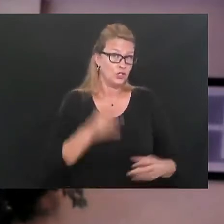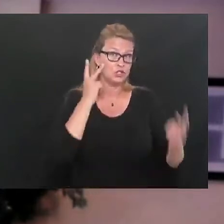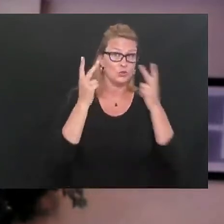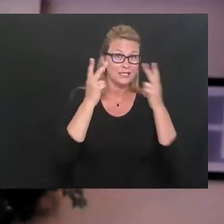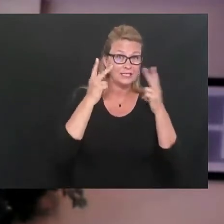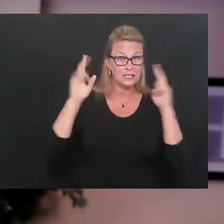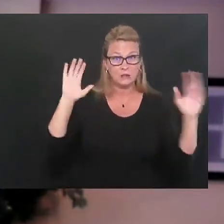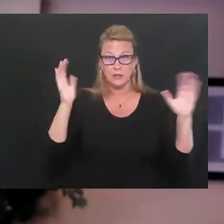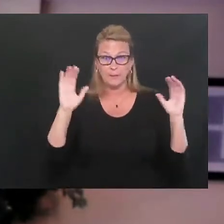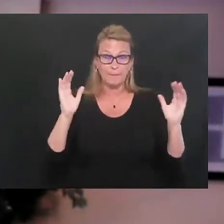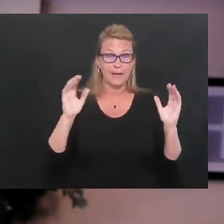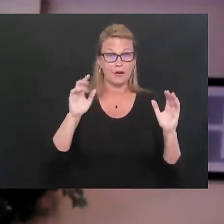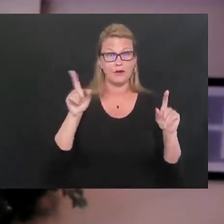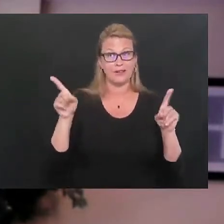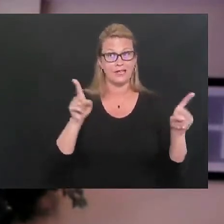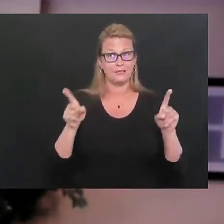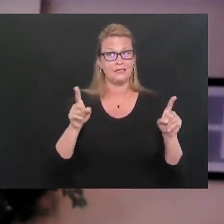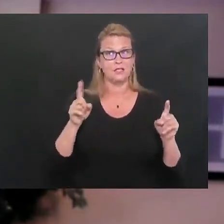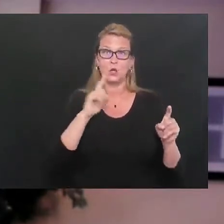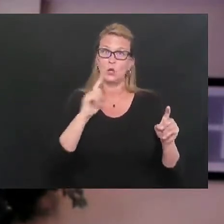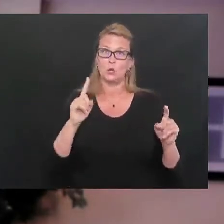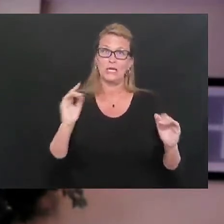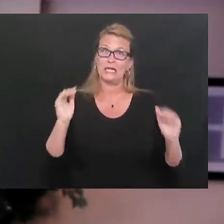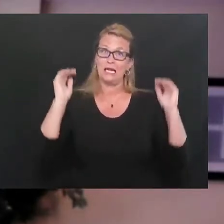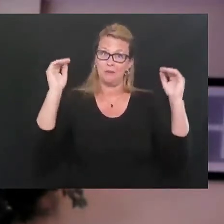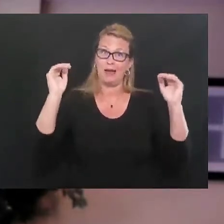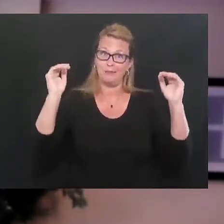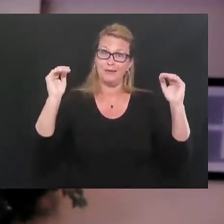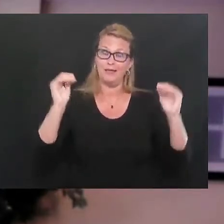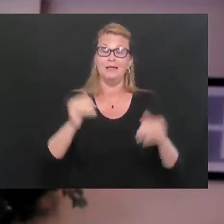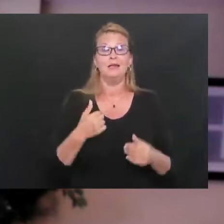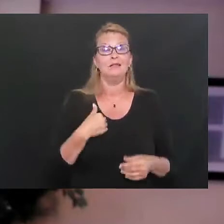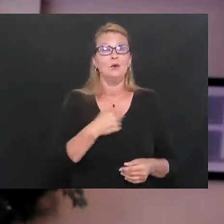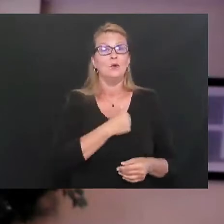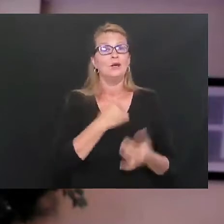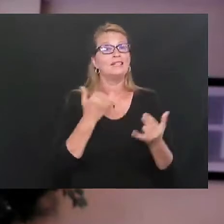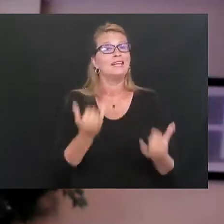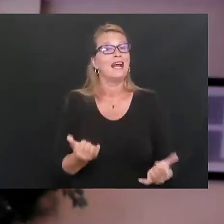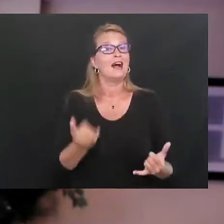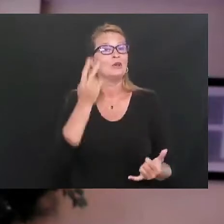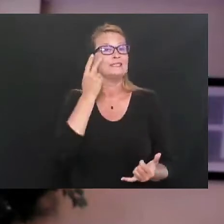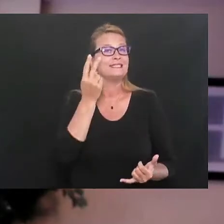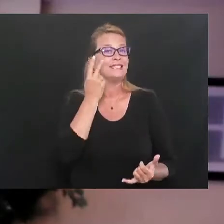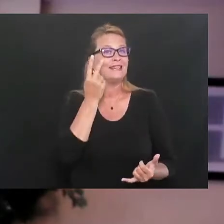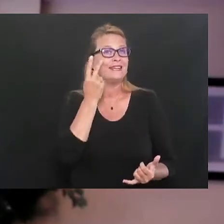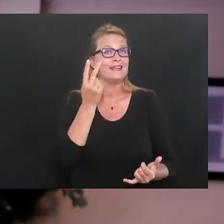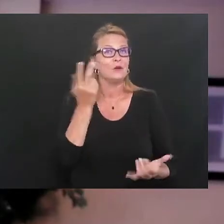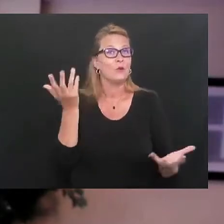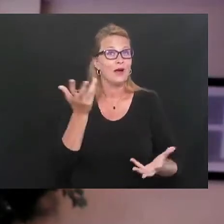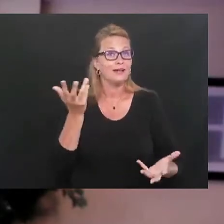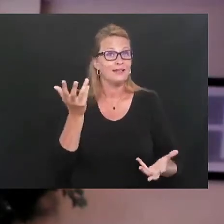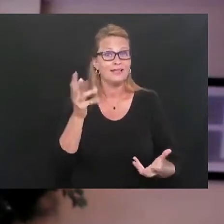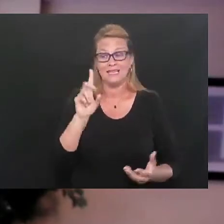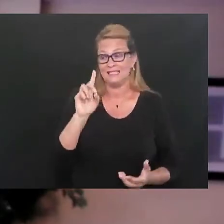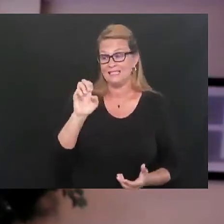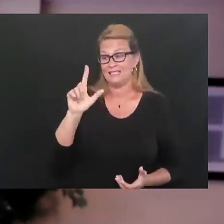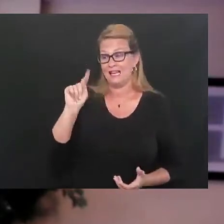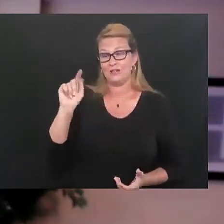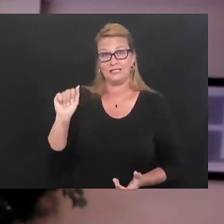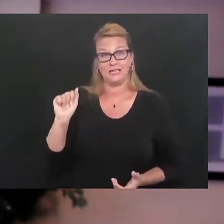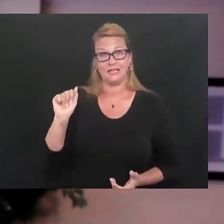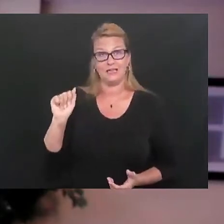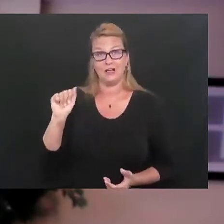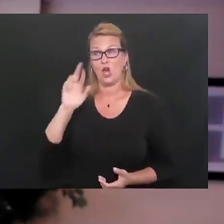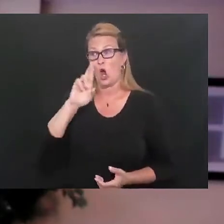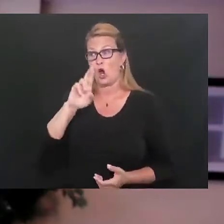variant, we see that that's stepped up from the native. We now are finding that the Delta variant has a